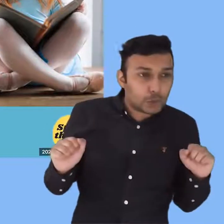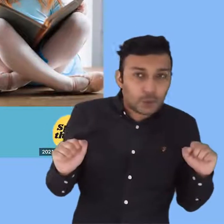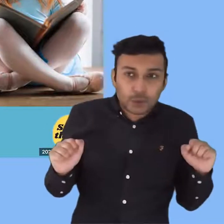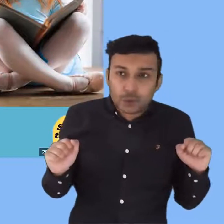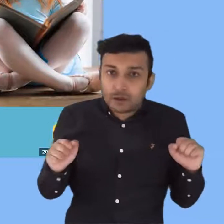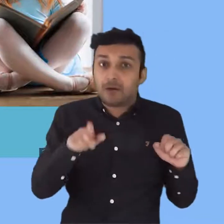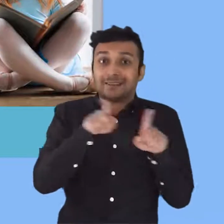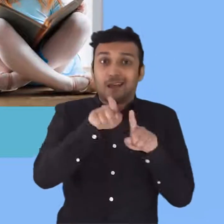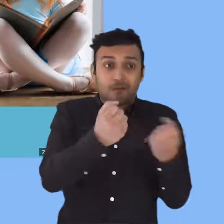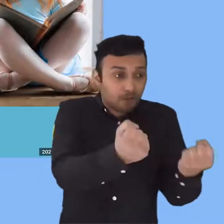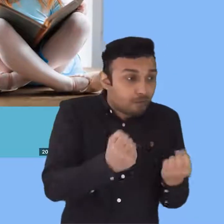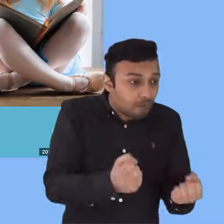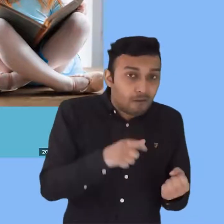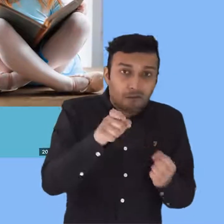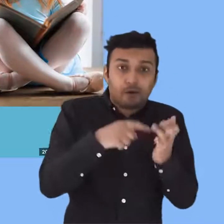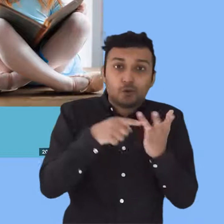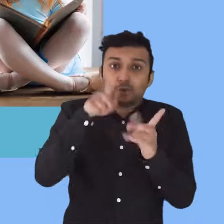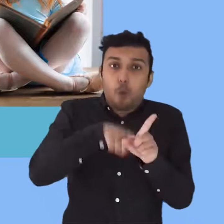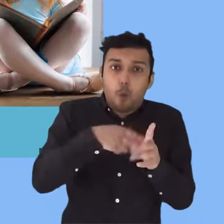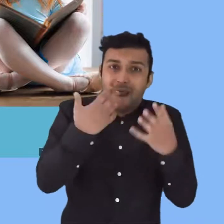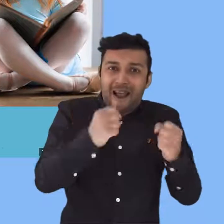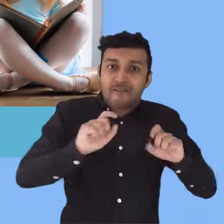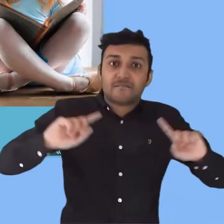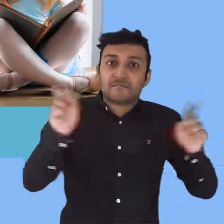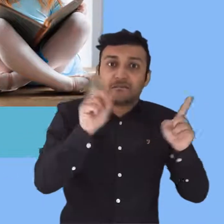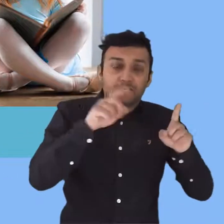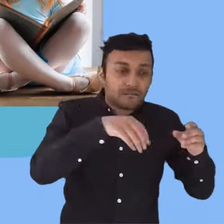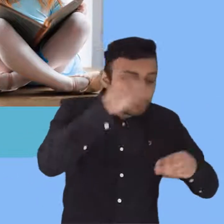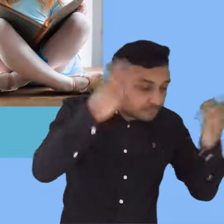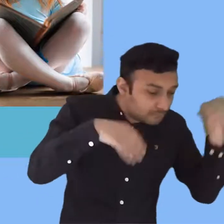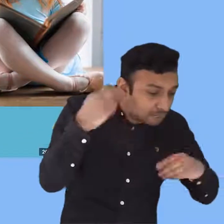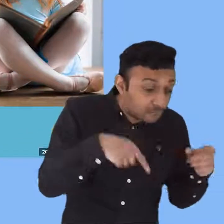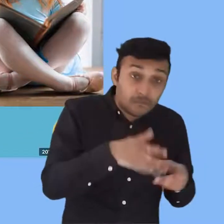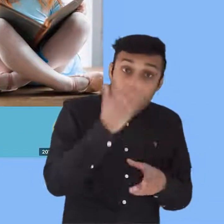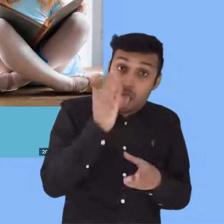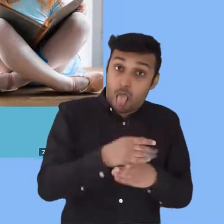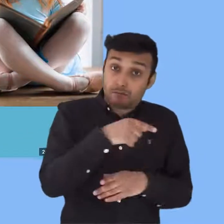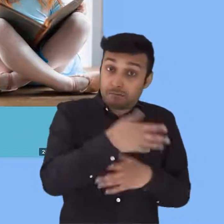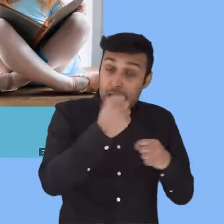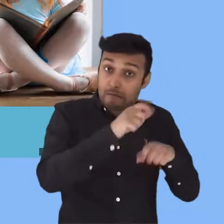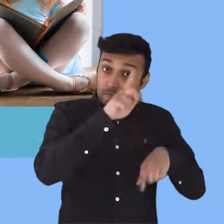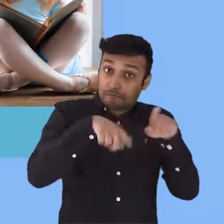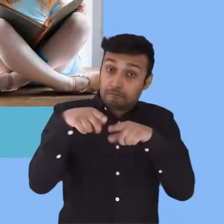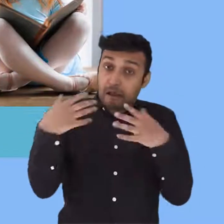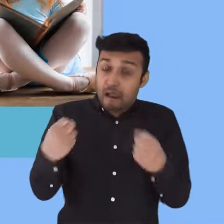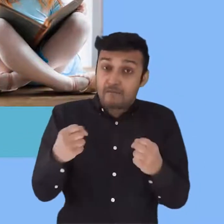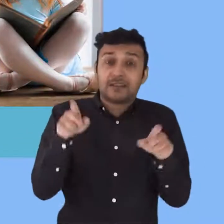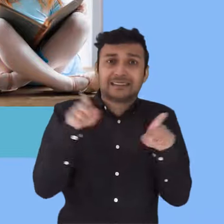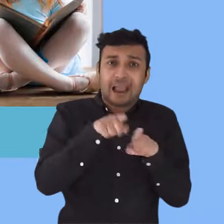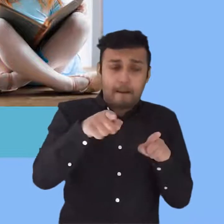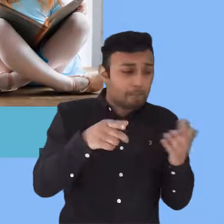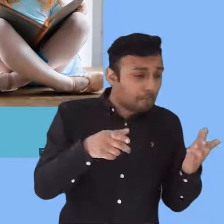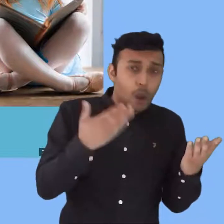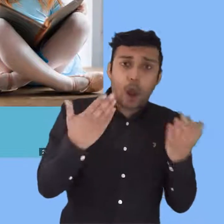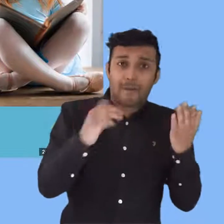toys in your cabinets, and see, are they racially diverse? And also, do they reflect the children